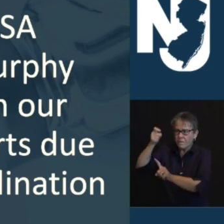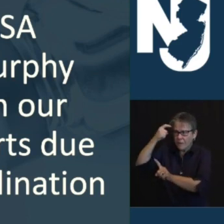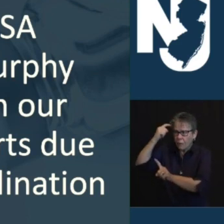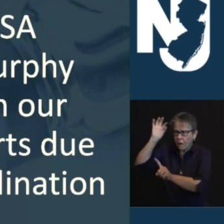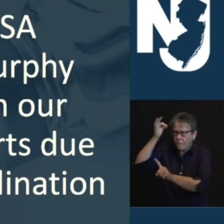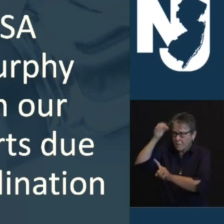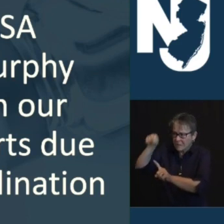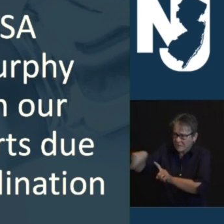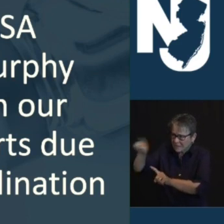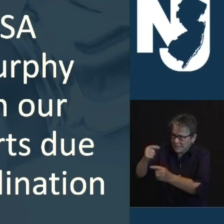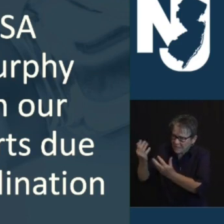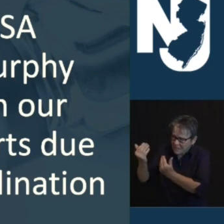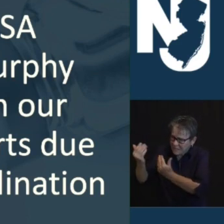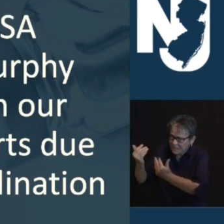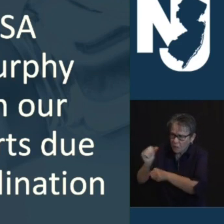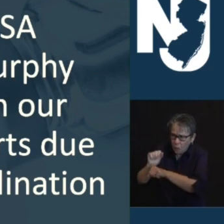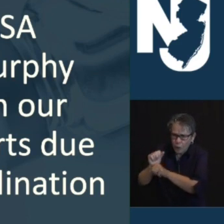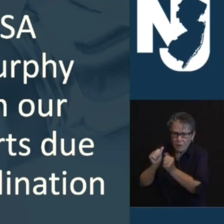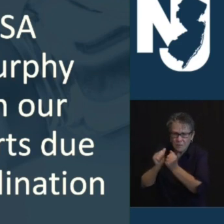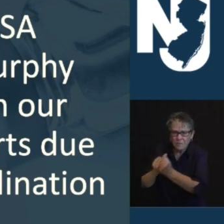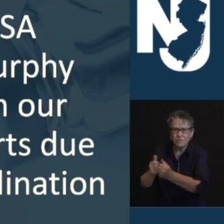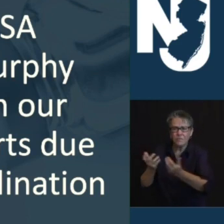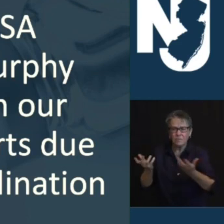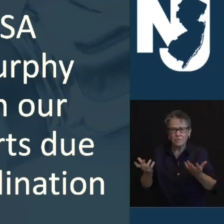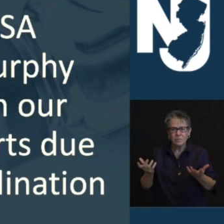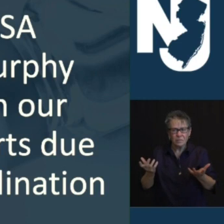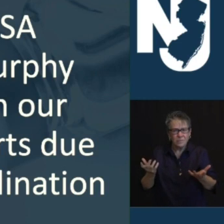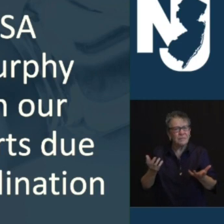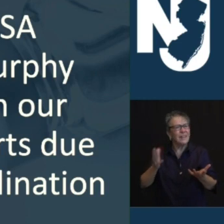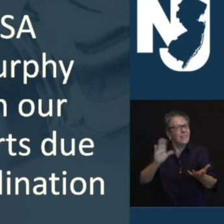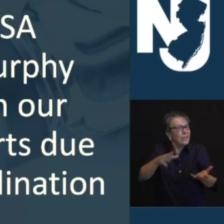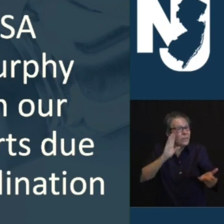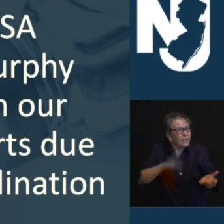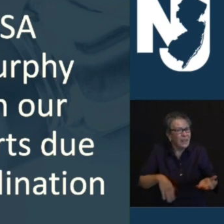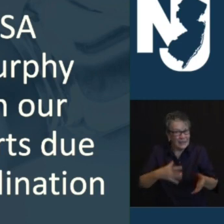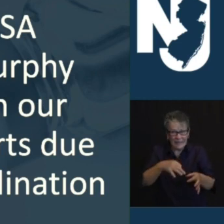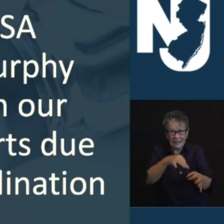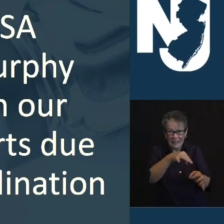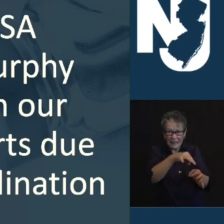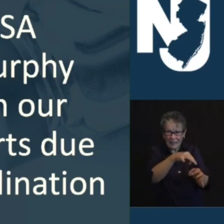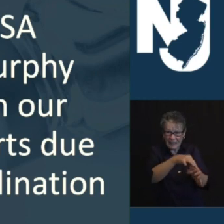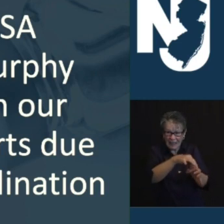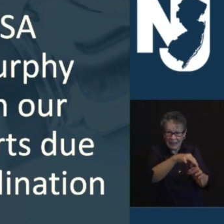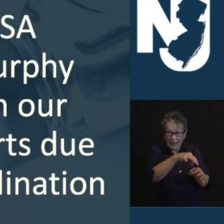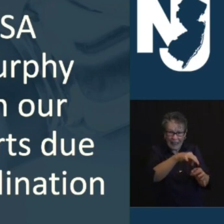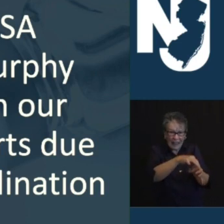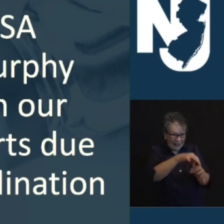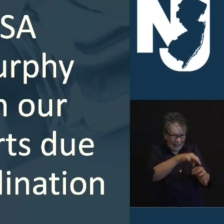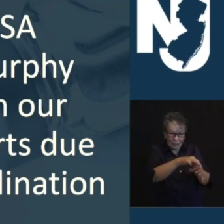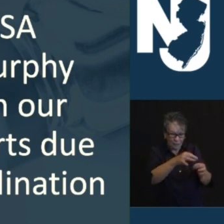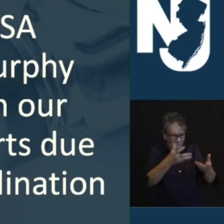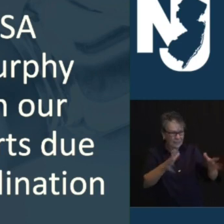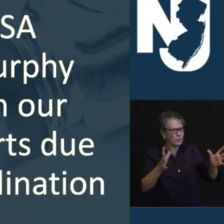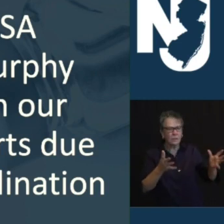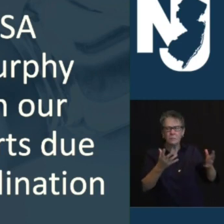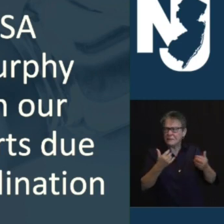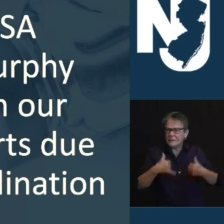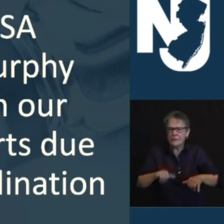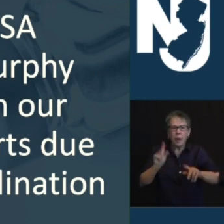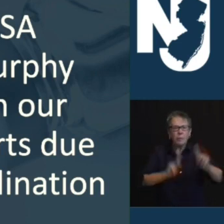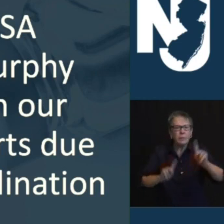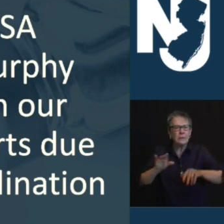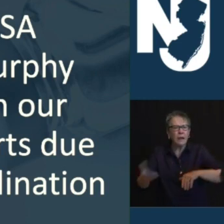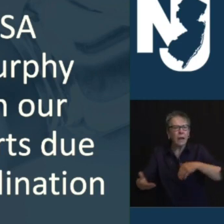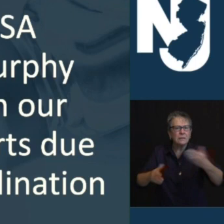is over. Record numbers of people are contracting COVID, and thousands dying every single day across our